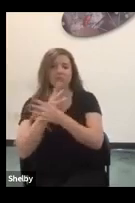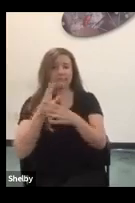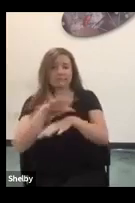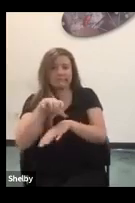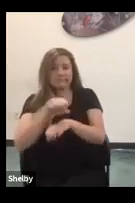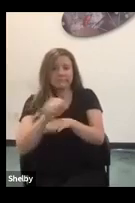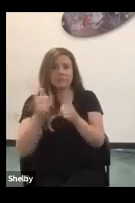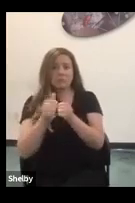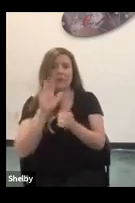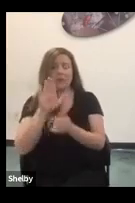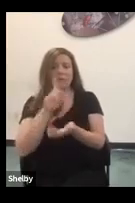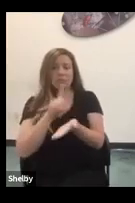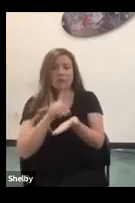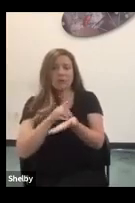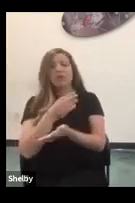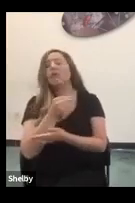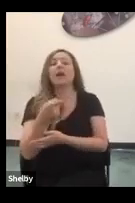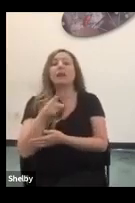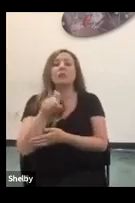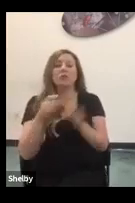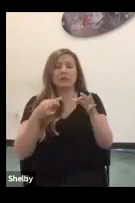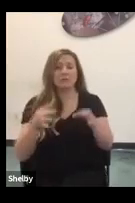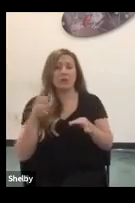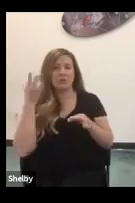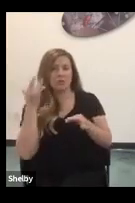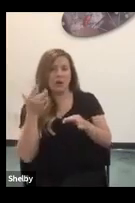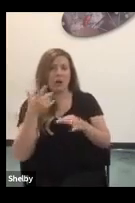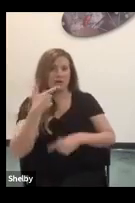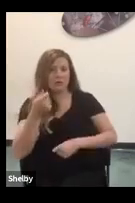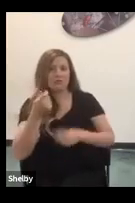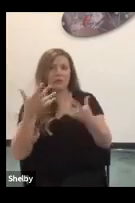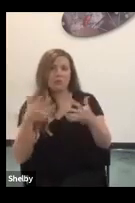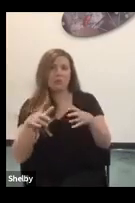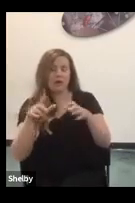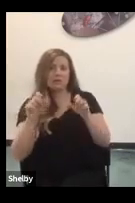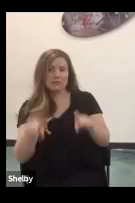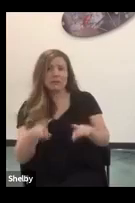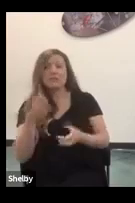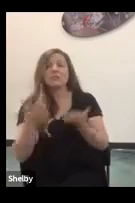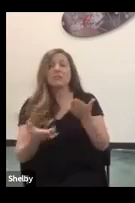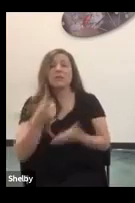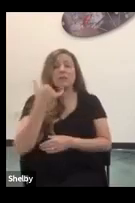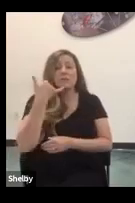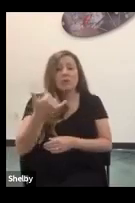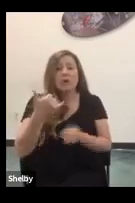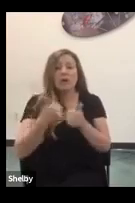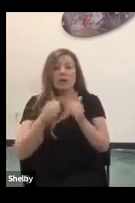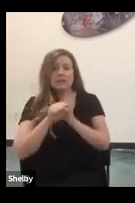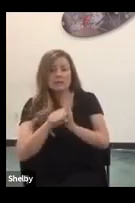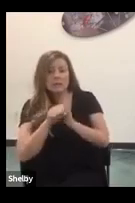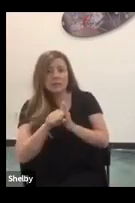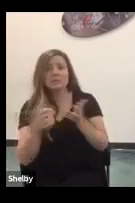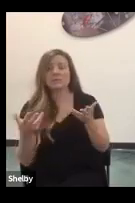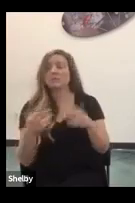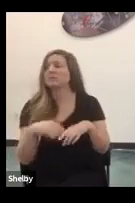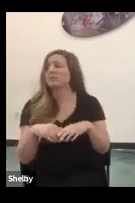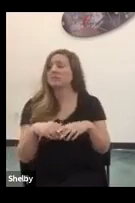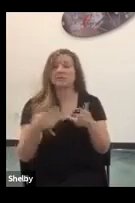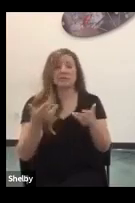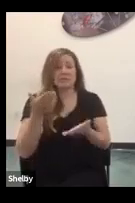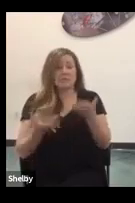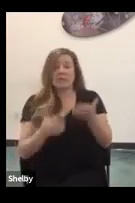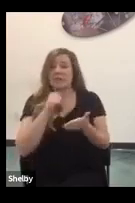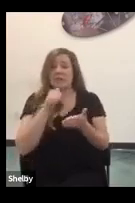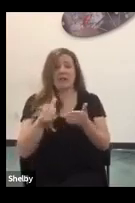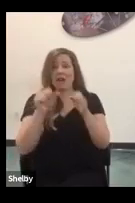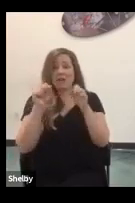provider and you explain why you're interested in getting tested. So this may be you calling in with symptoms, not even getting tested for a COVID-19